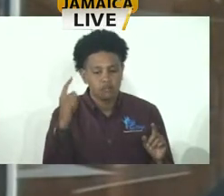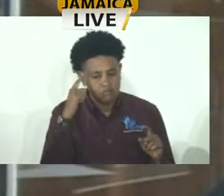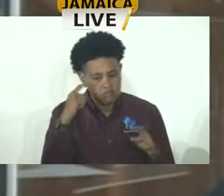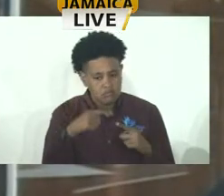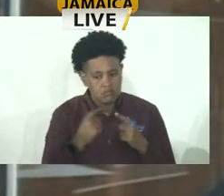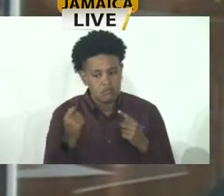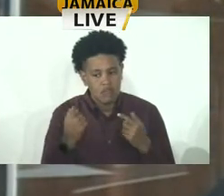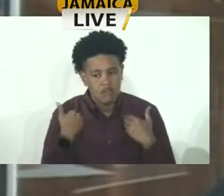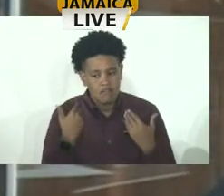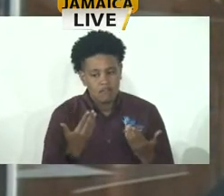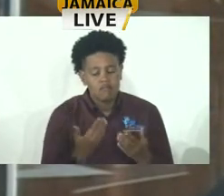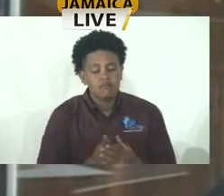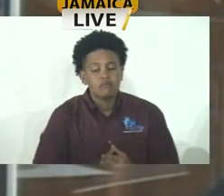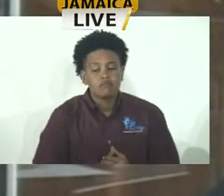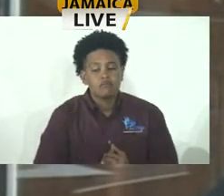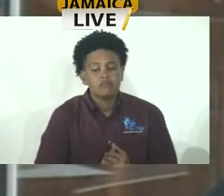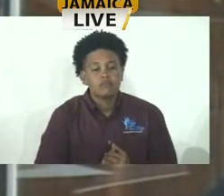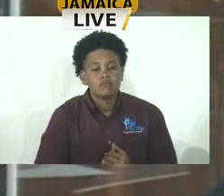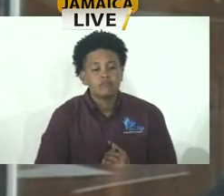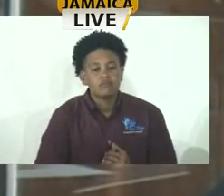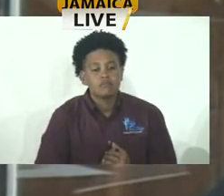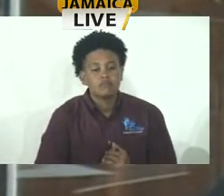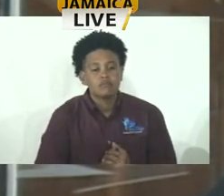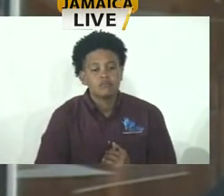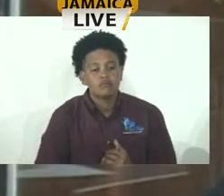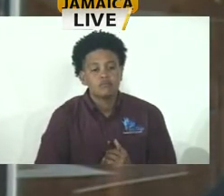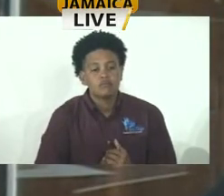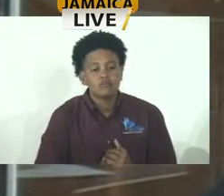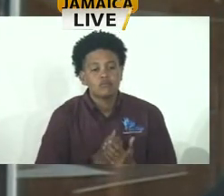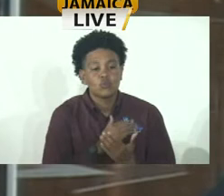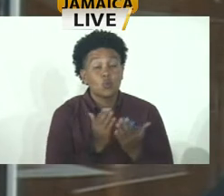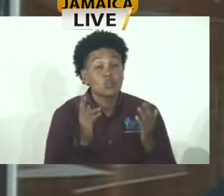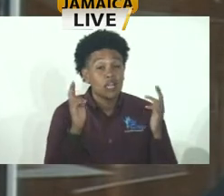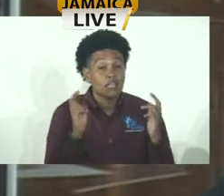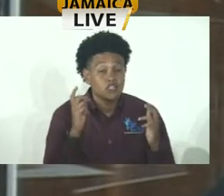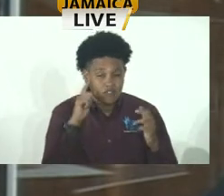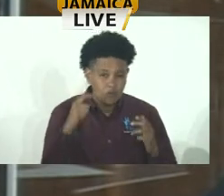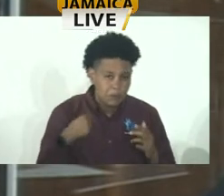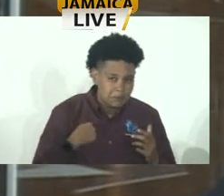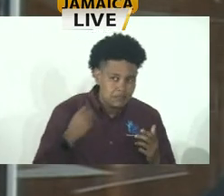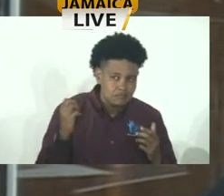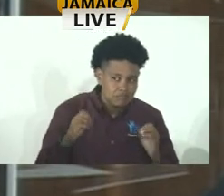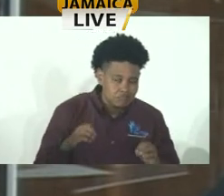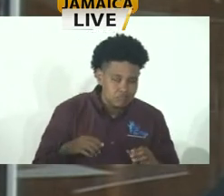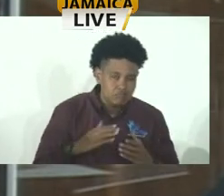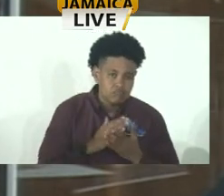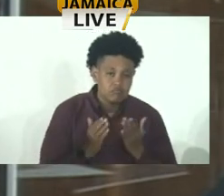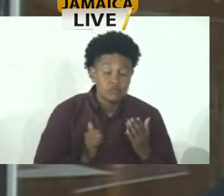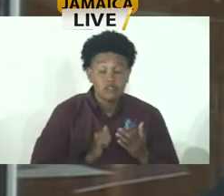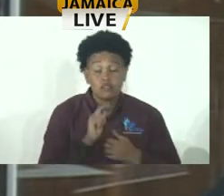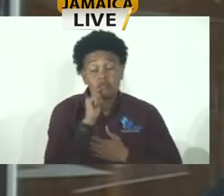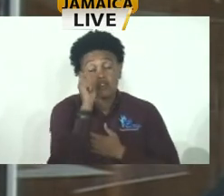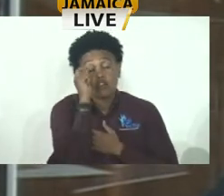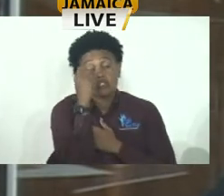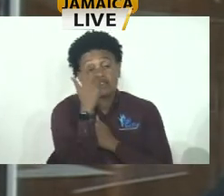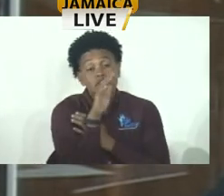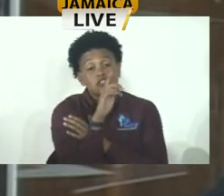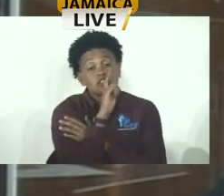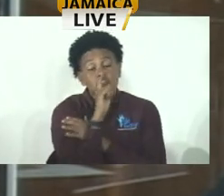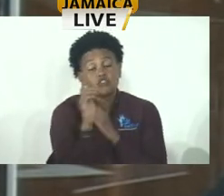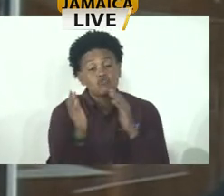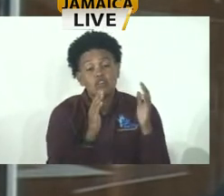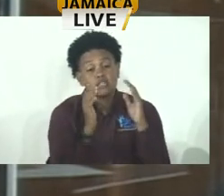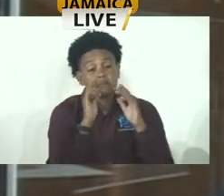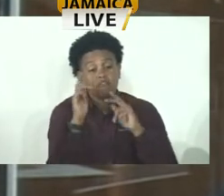thank you madam speaker i so those are the issues for me um as i understand it the arrangements for